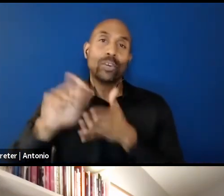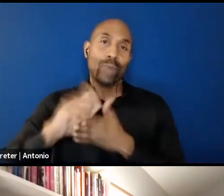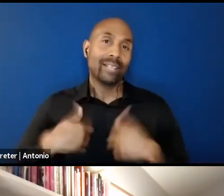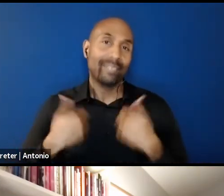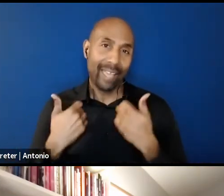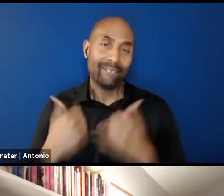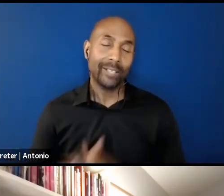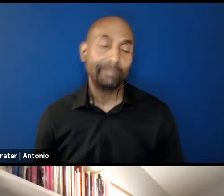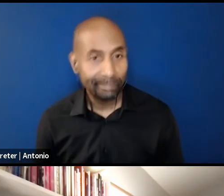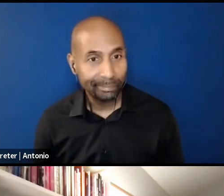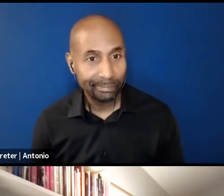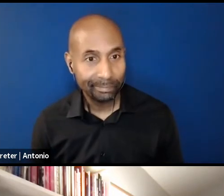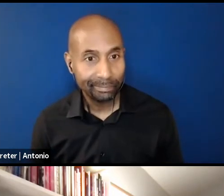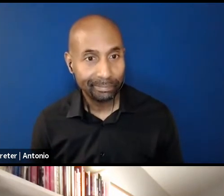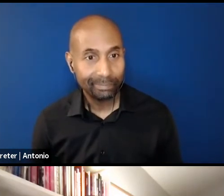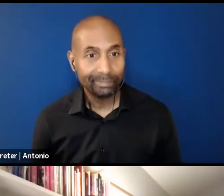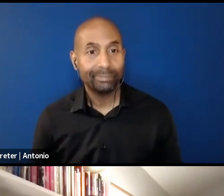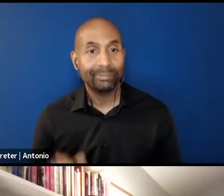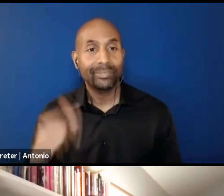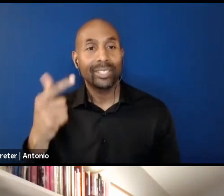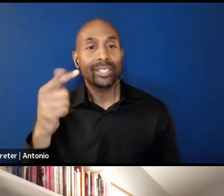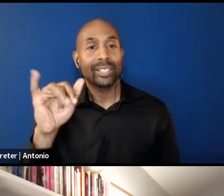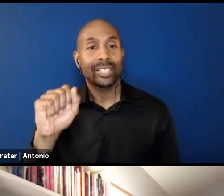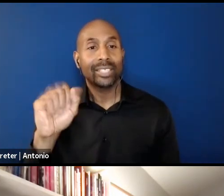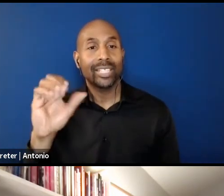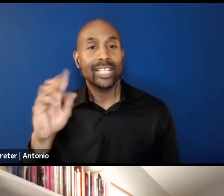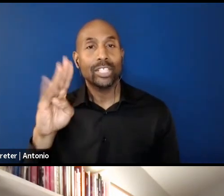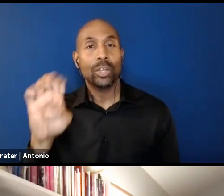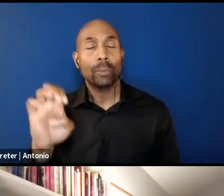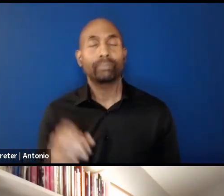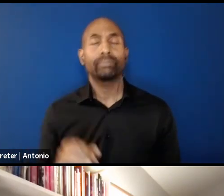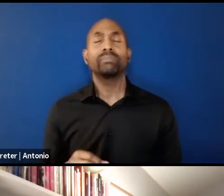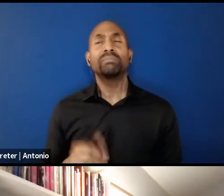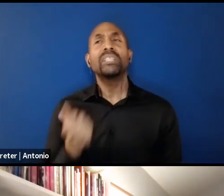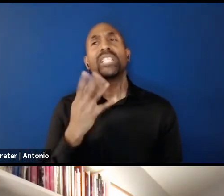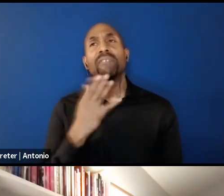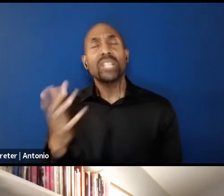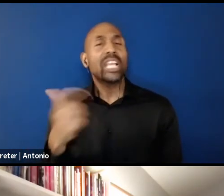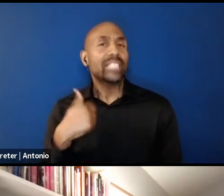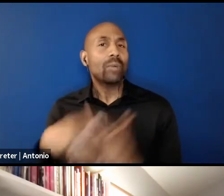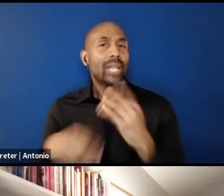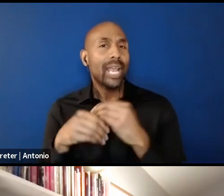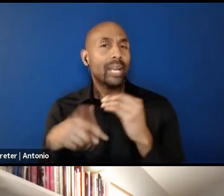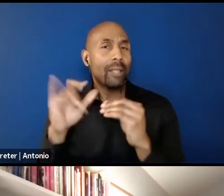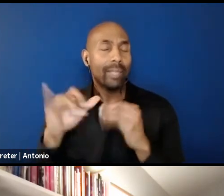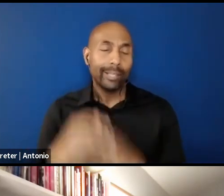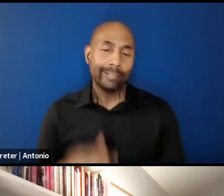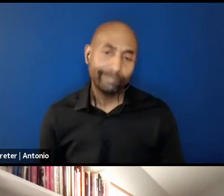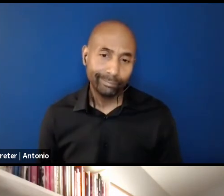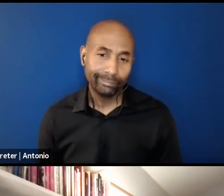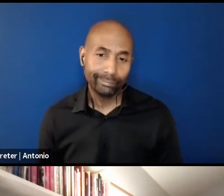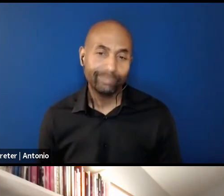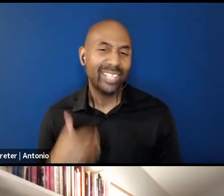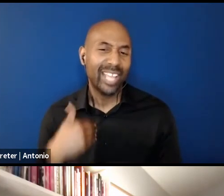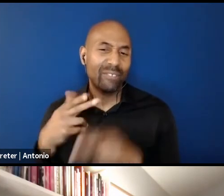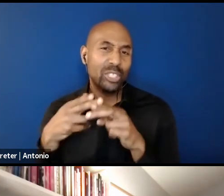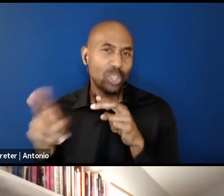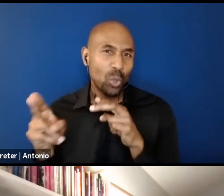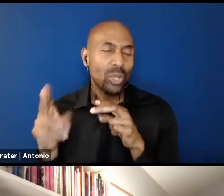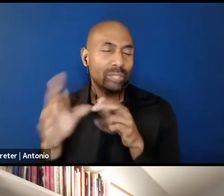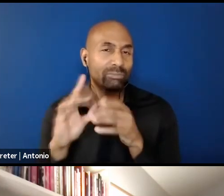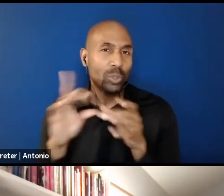There are a couple of things I would say in response to that, one of which is just a brief story. And it goes back to my early